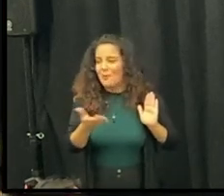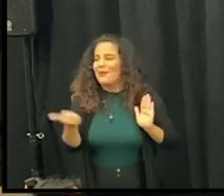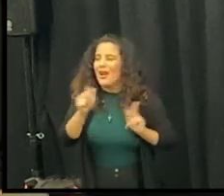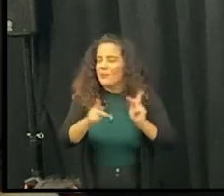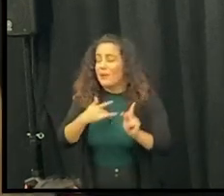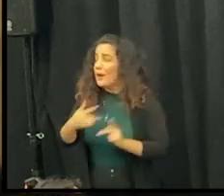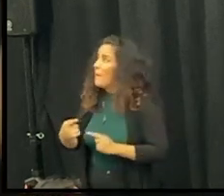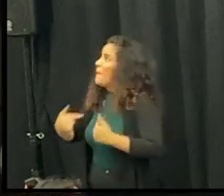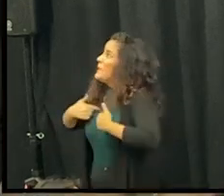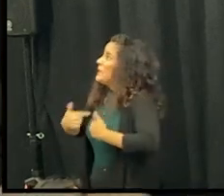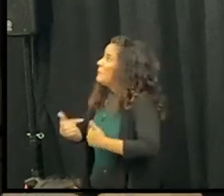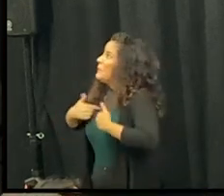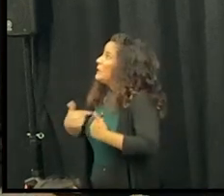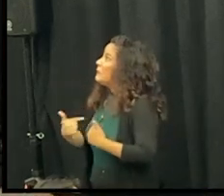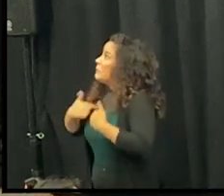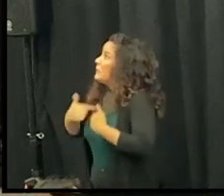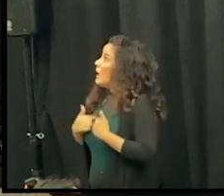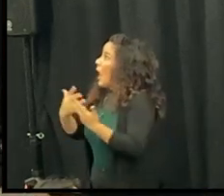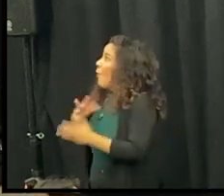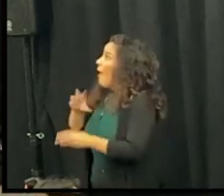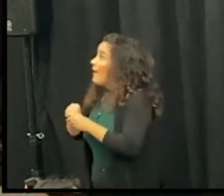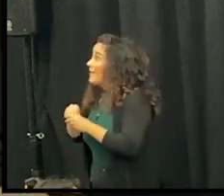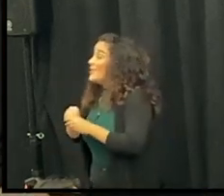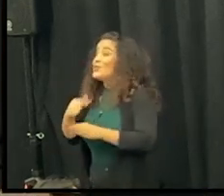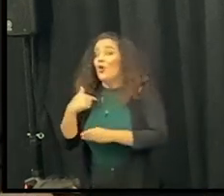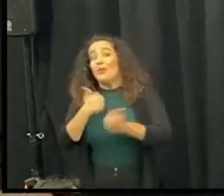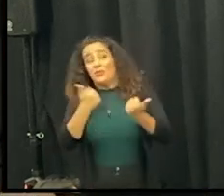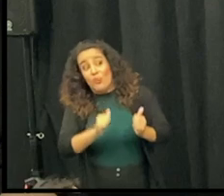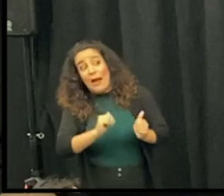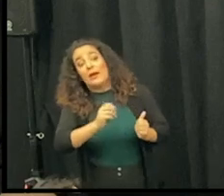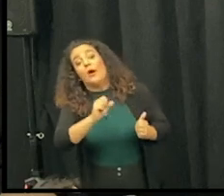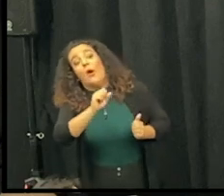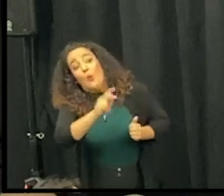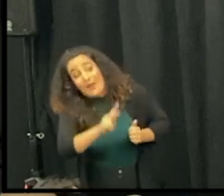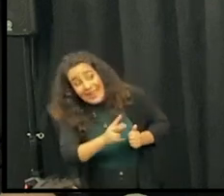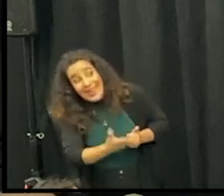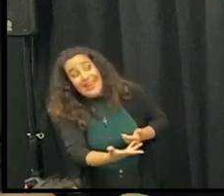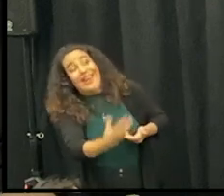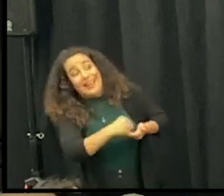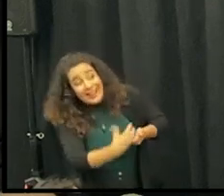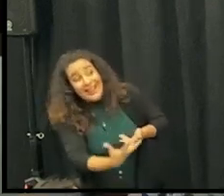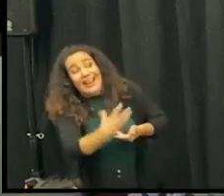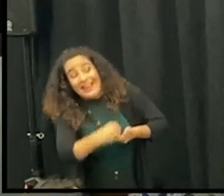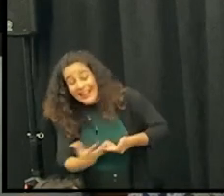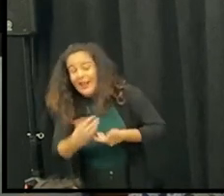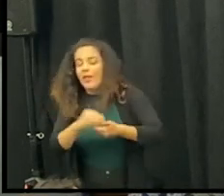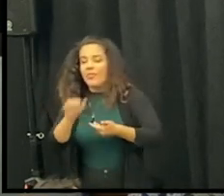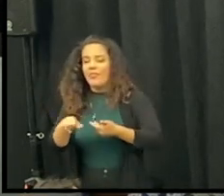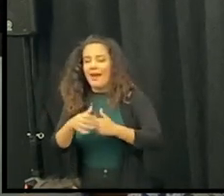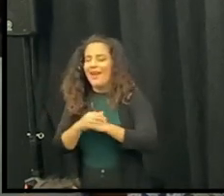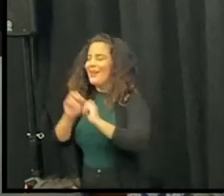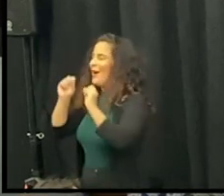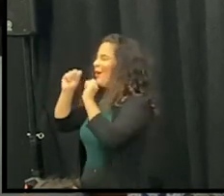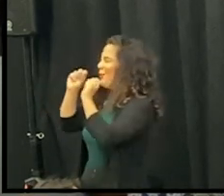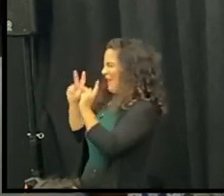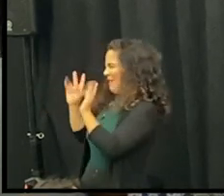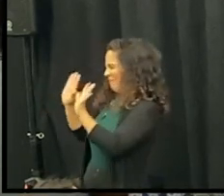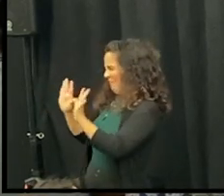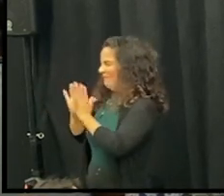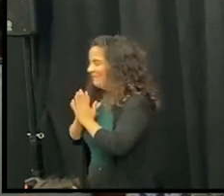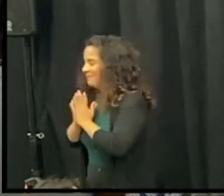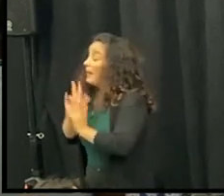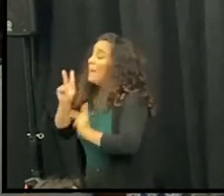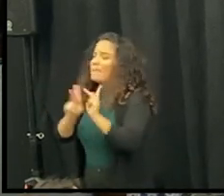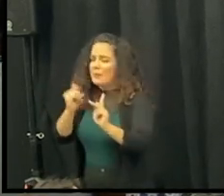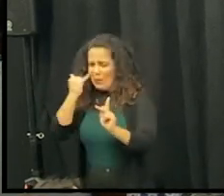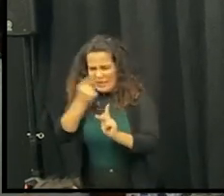but what about me? And we try to say yes and. When you say, I come from an improv background, so I know what, so for people who